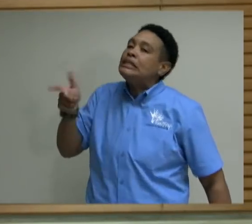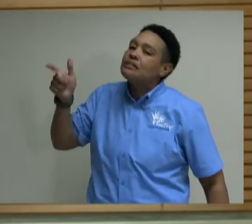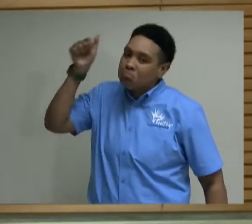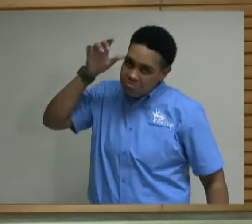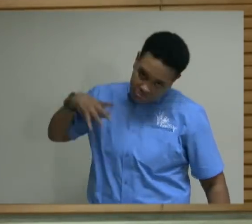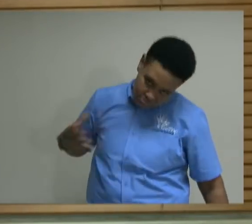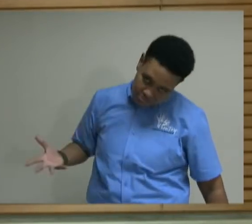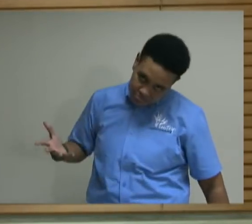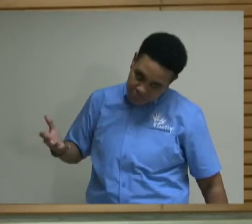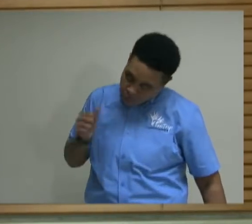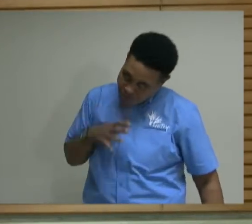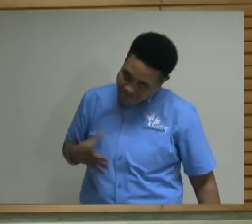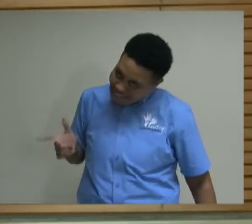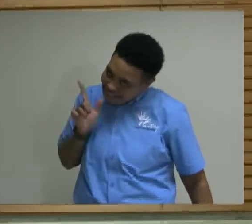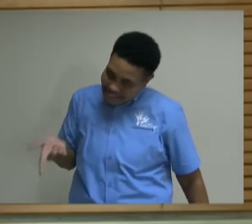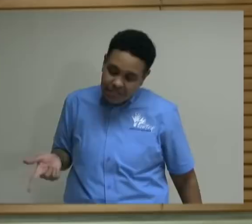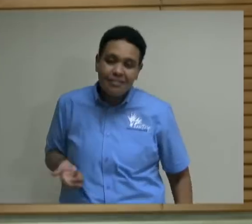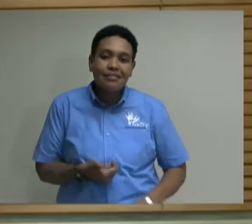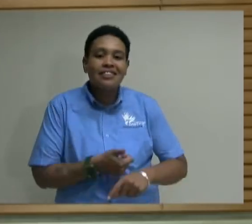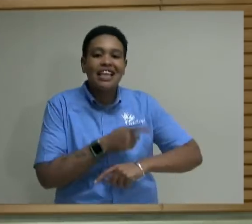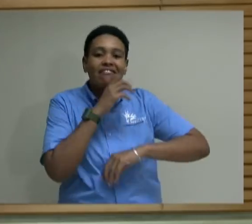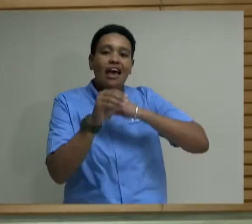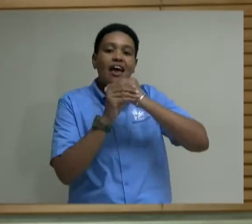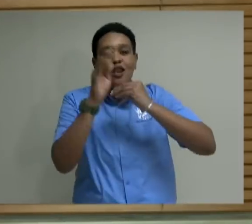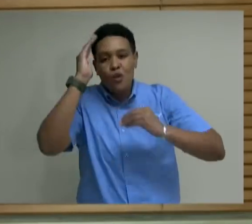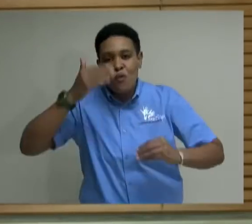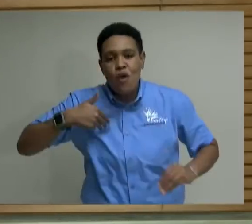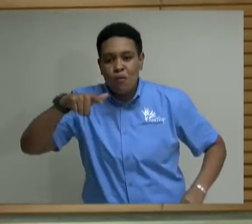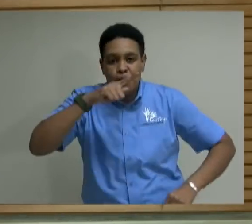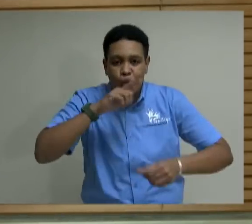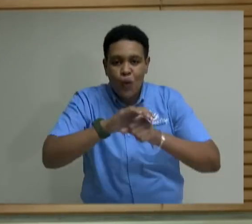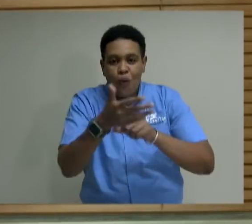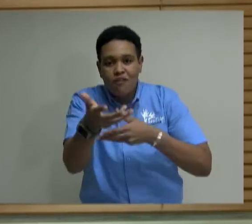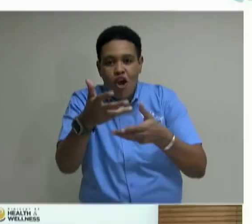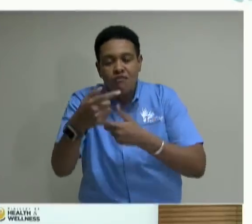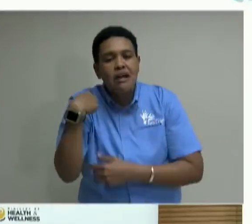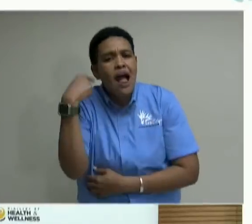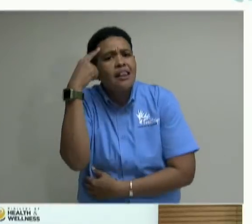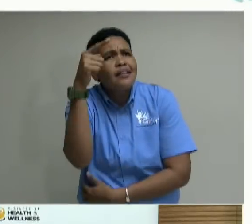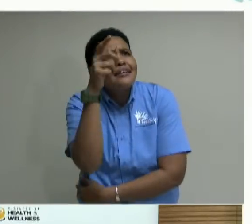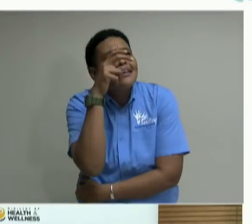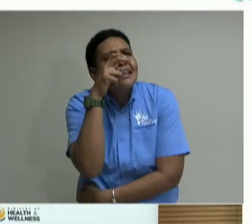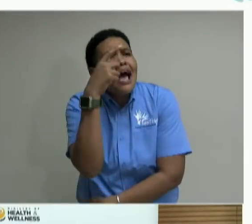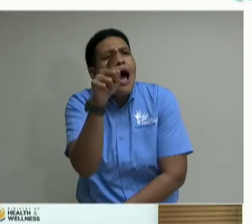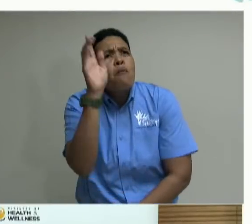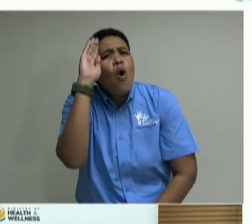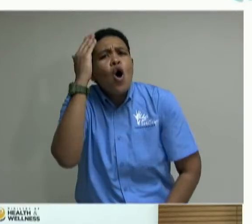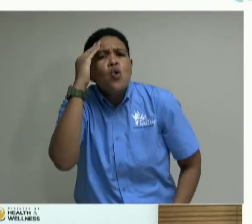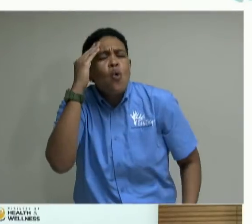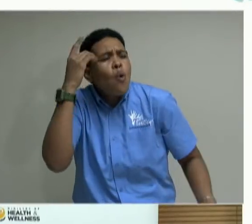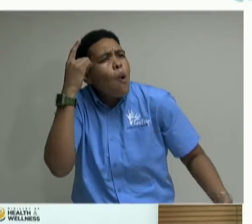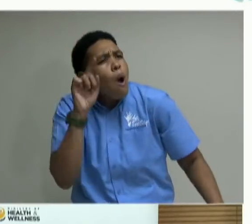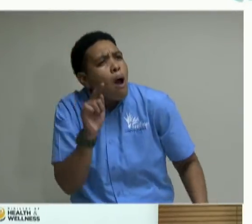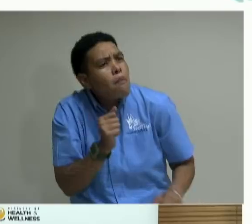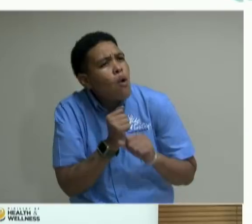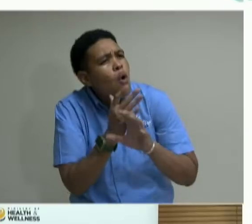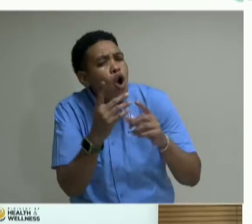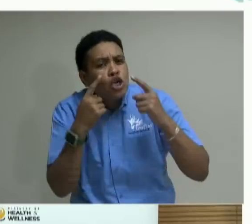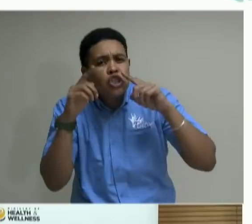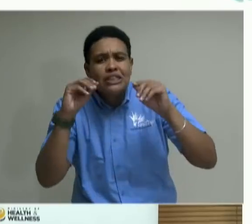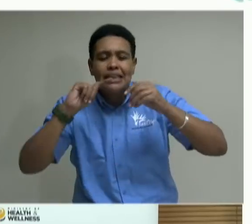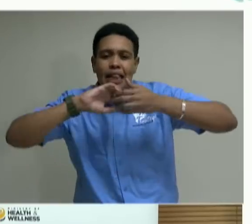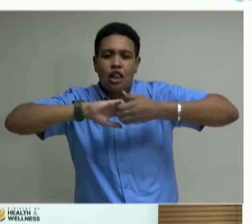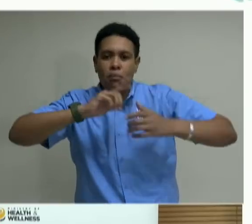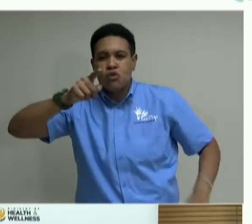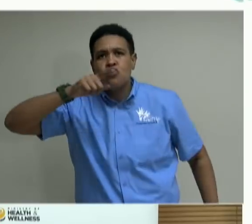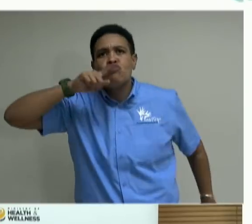on to COVID Conversations. I think those listening on would like to know what were the keys to the successes in St. Thomas.